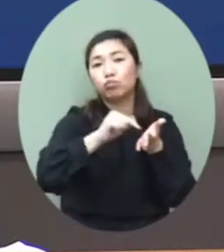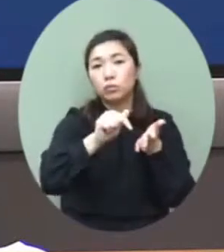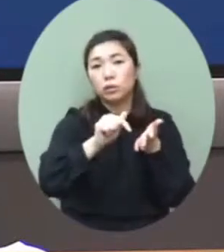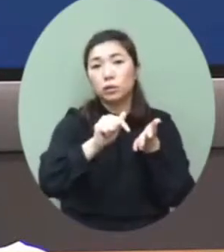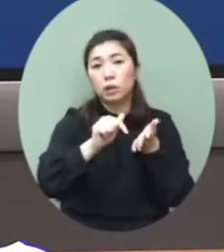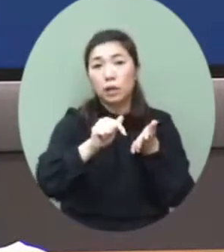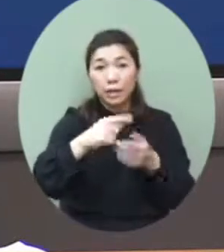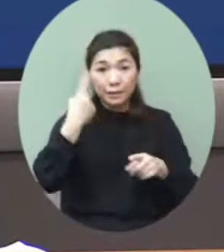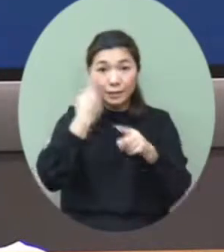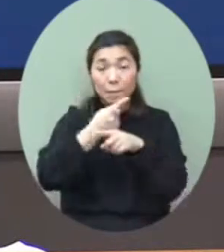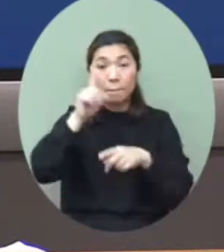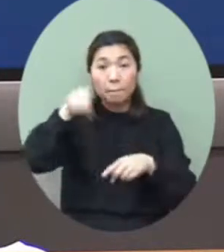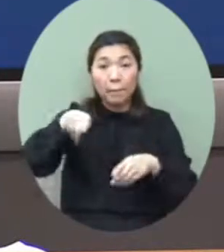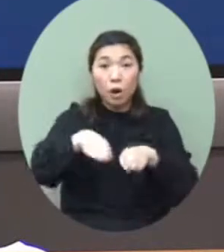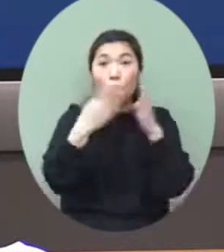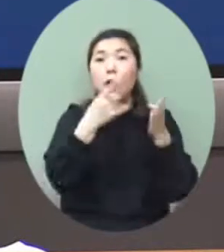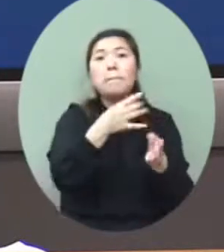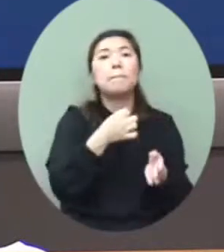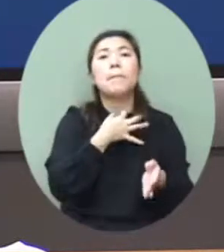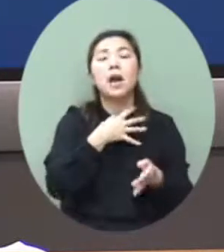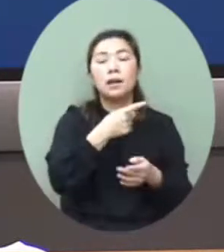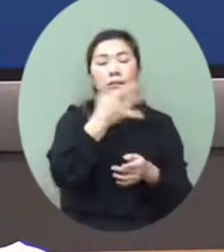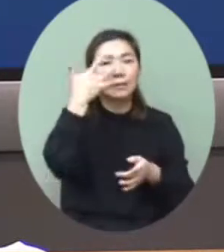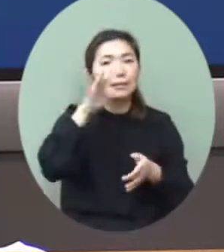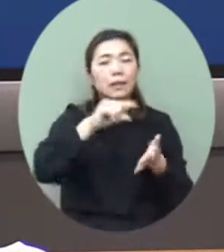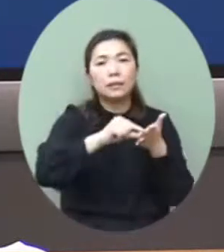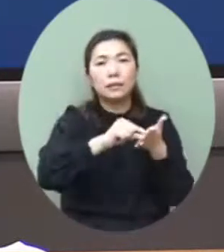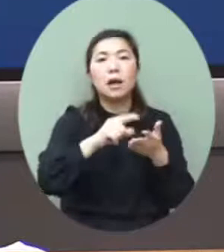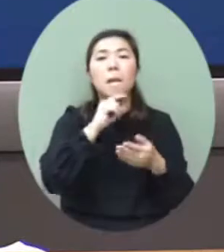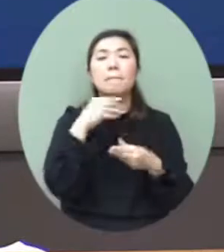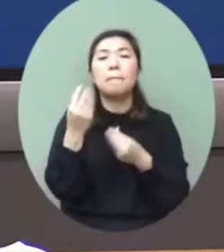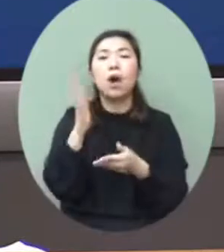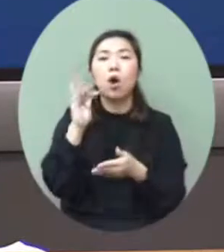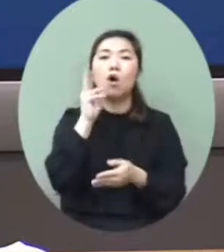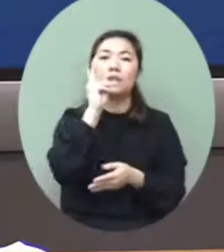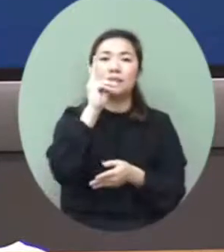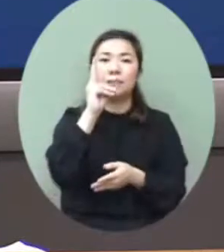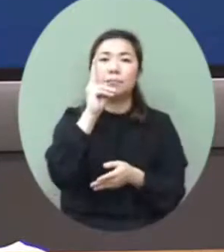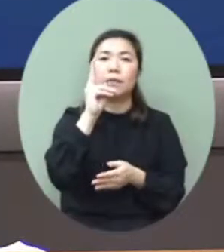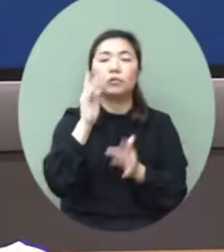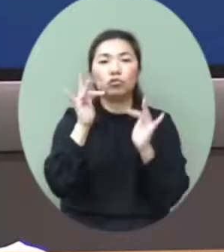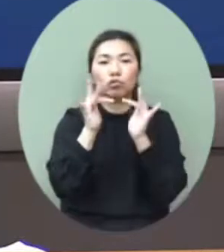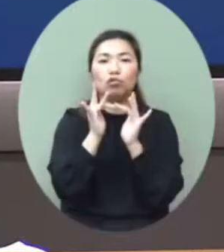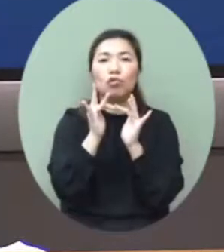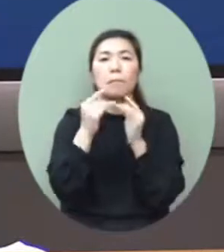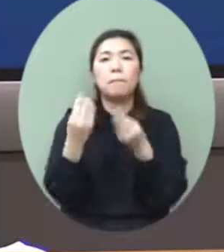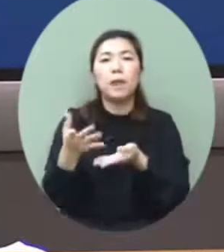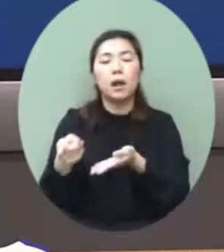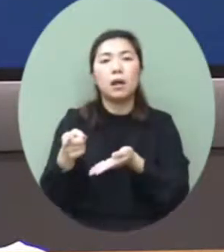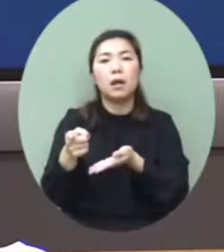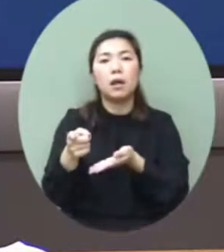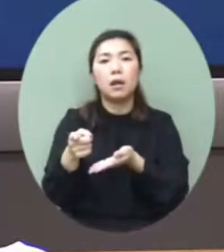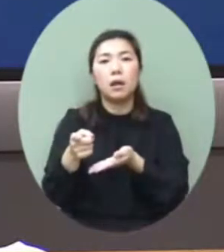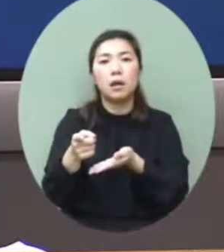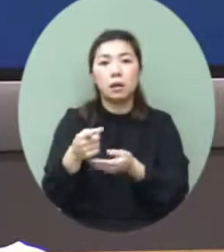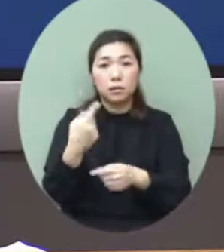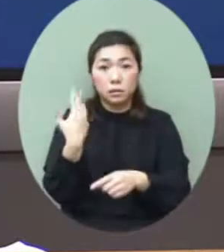RCHGs. There are two licensed and newly built RCHGs that can provide